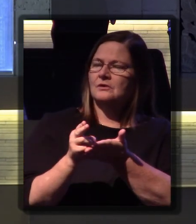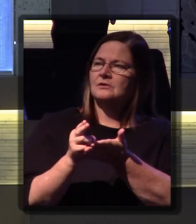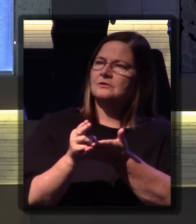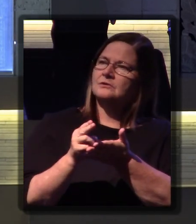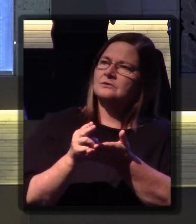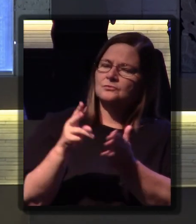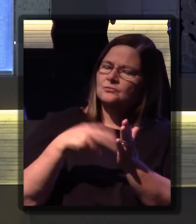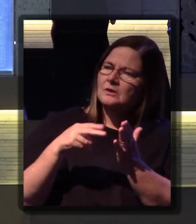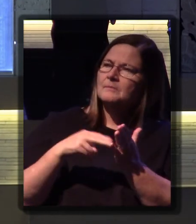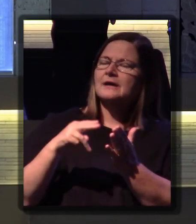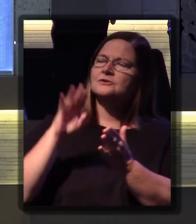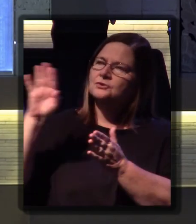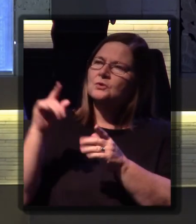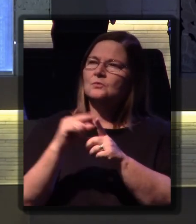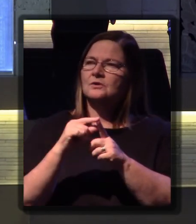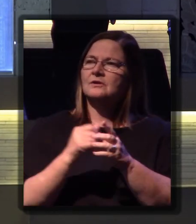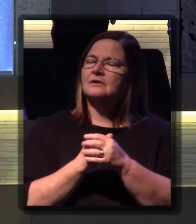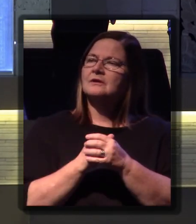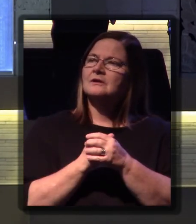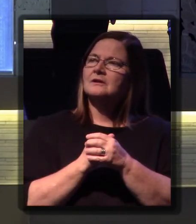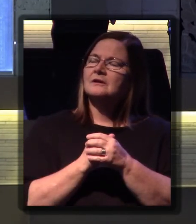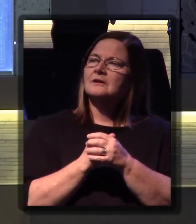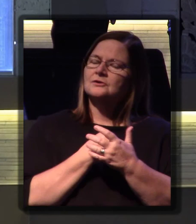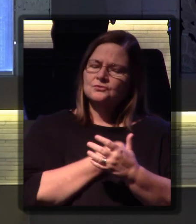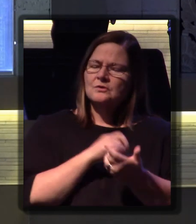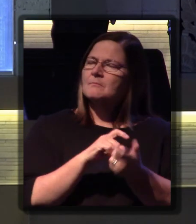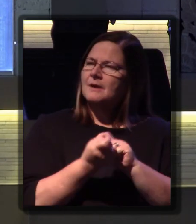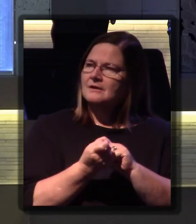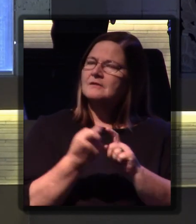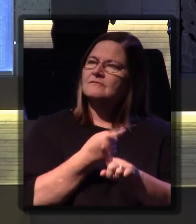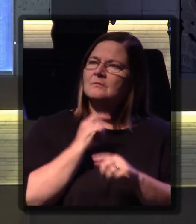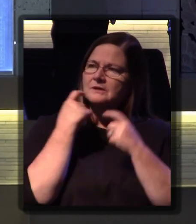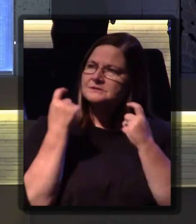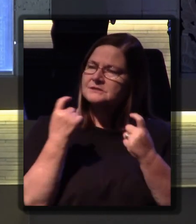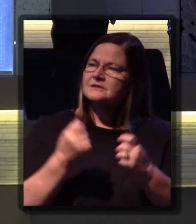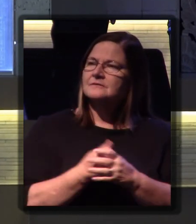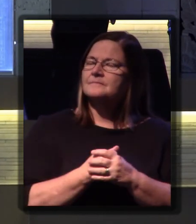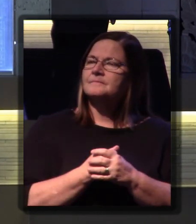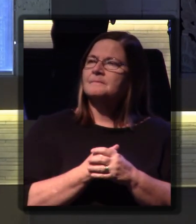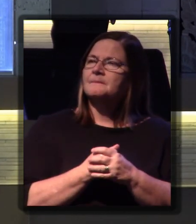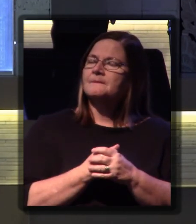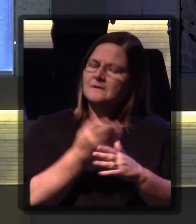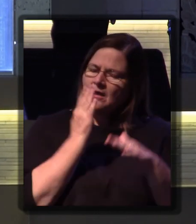away, but to cling to you, to your truth, to return to your word,